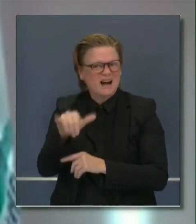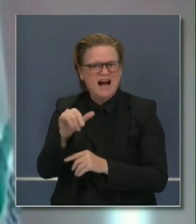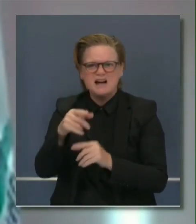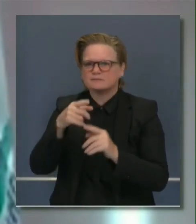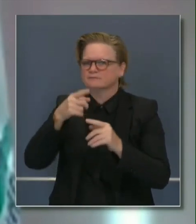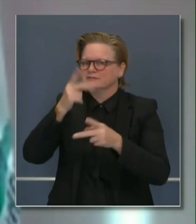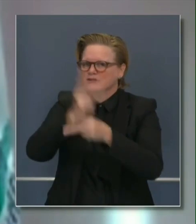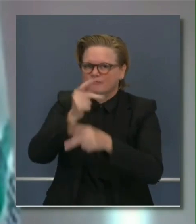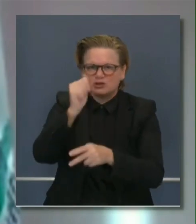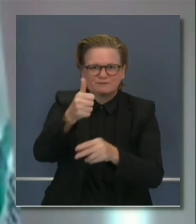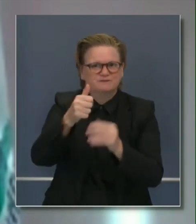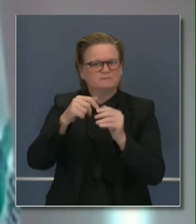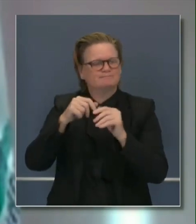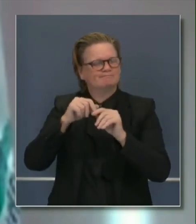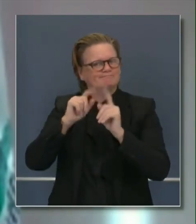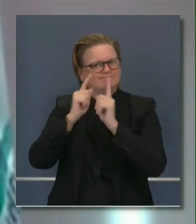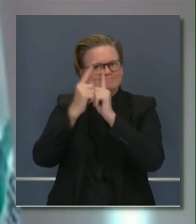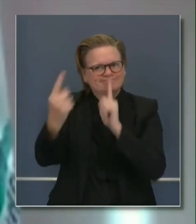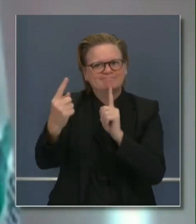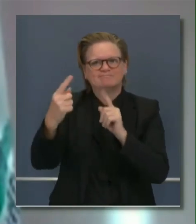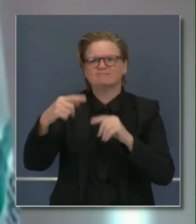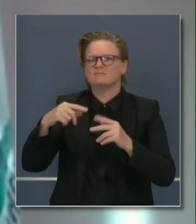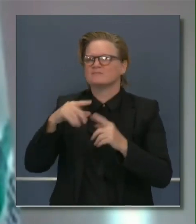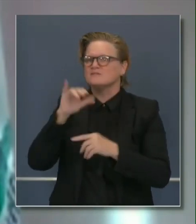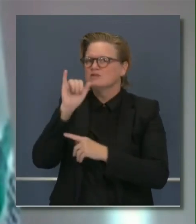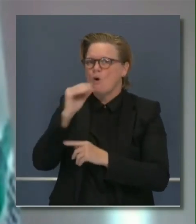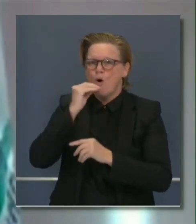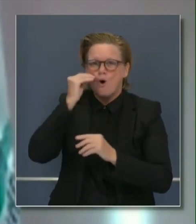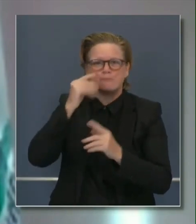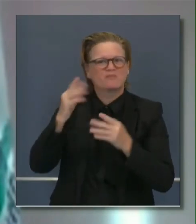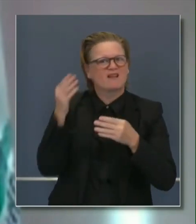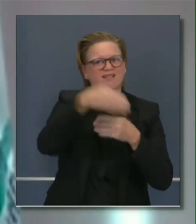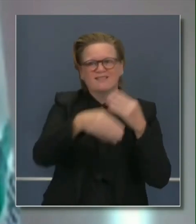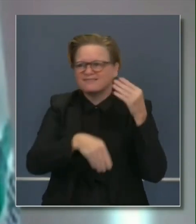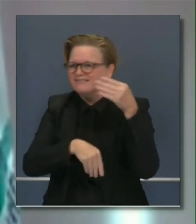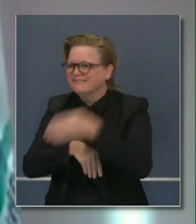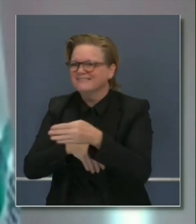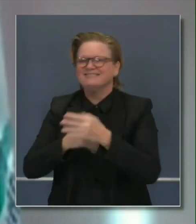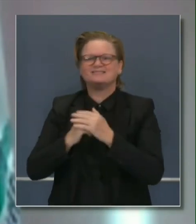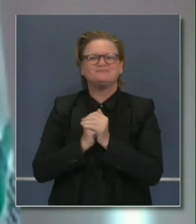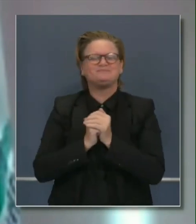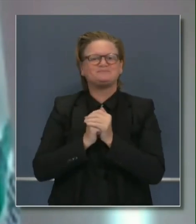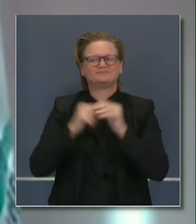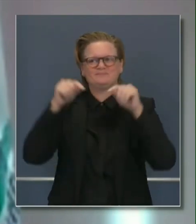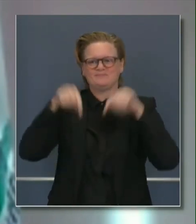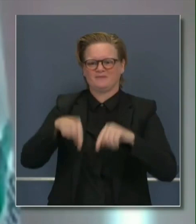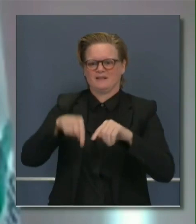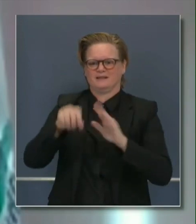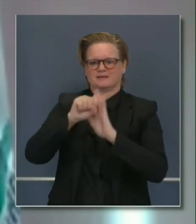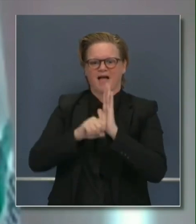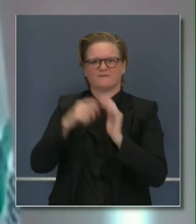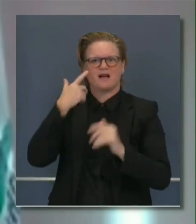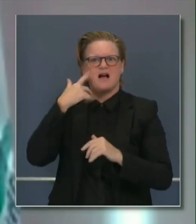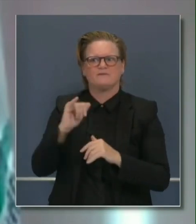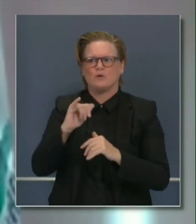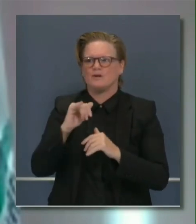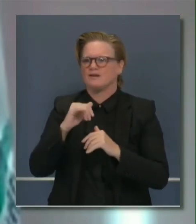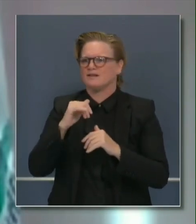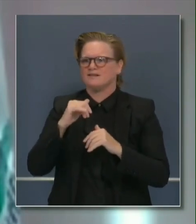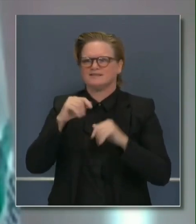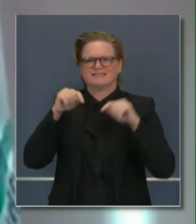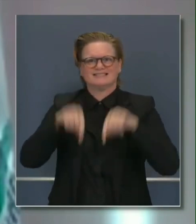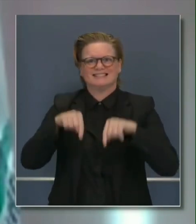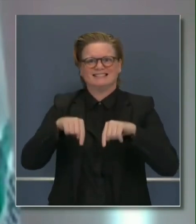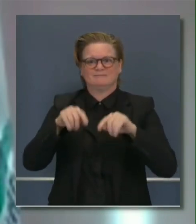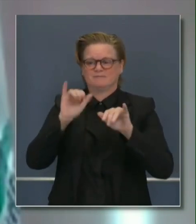we are, that Californians will take this new order, this regional stay-at-home order, to heart